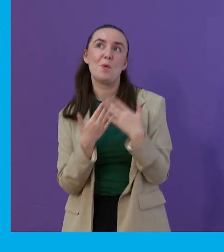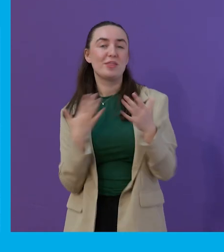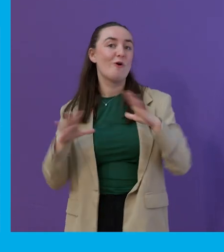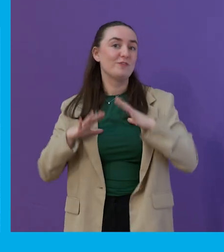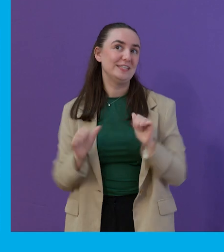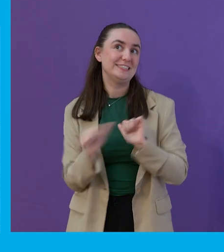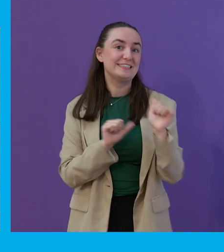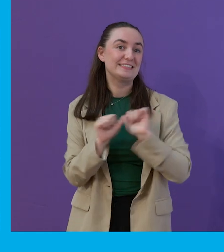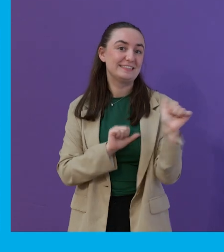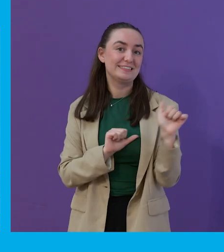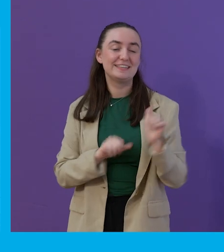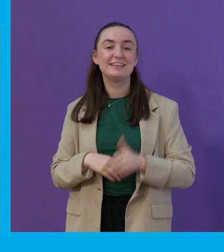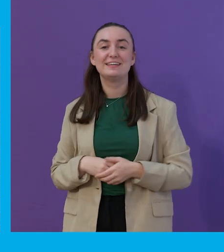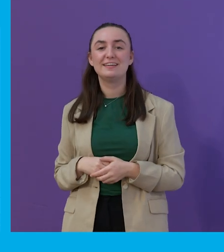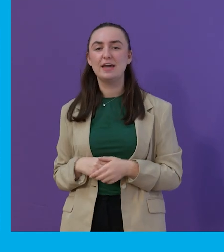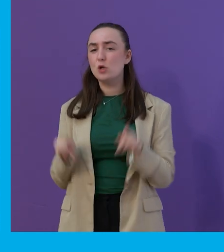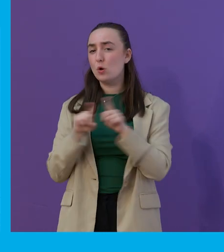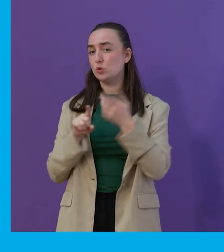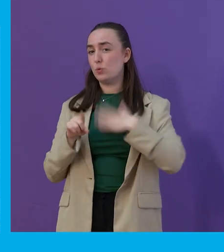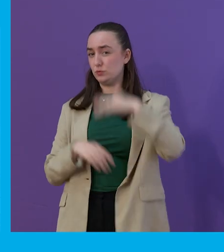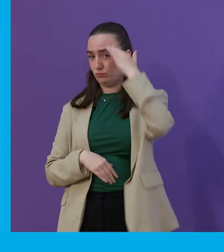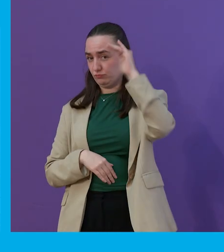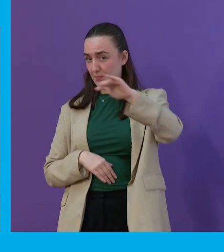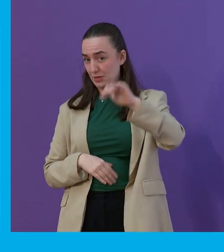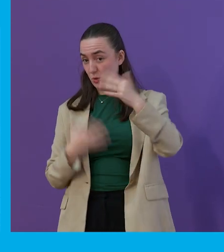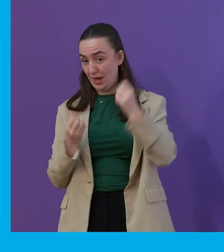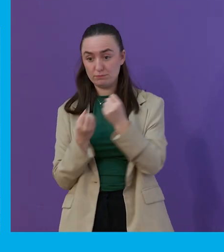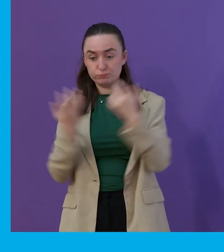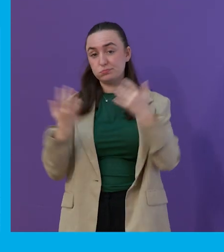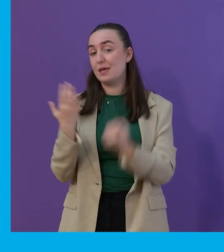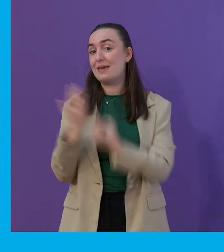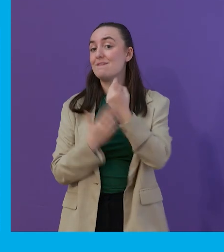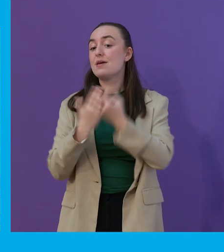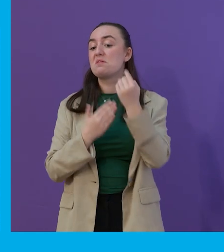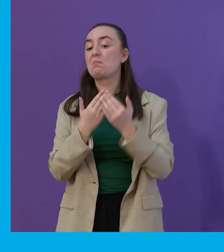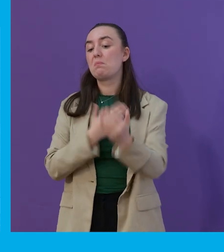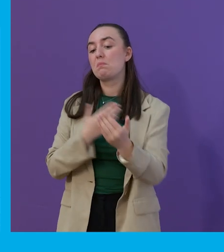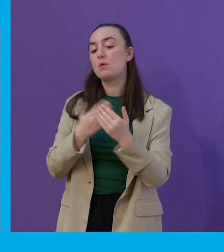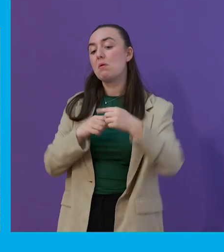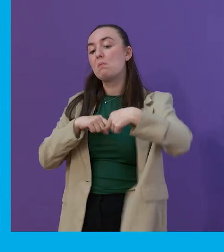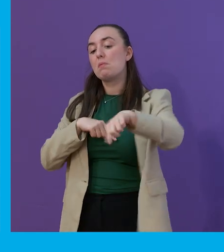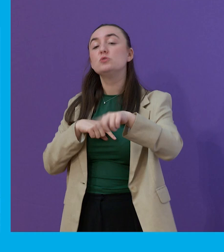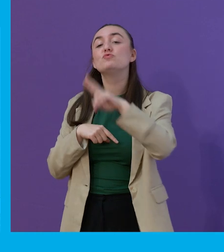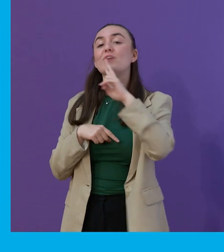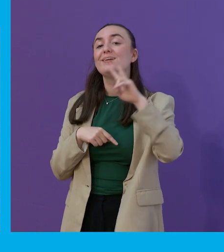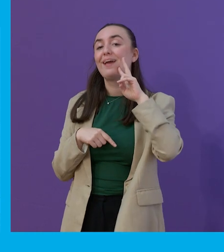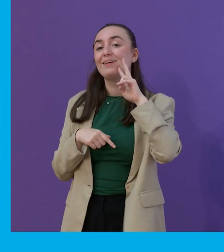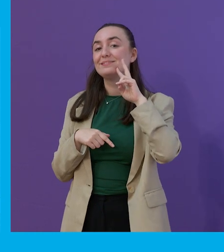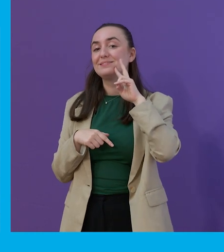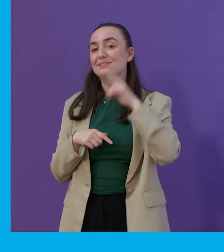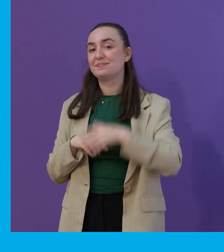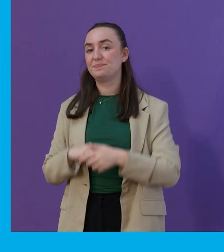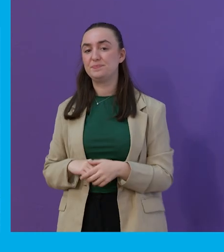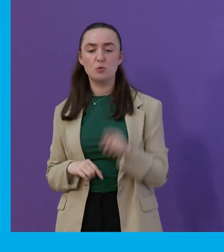also like to take the opportunity to remind you that there are many more festival events taking place all the way through until Friday. And